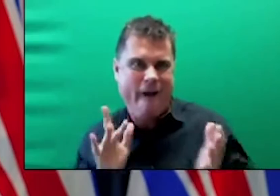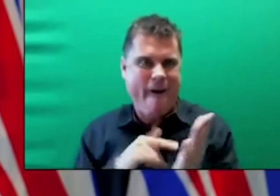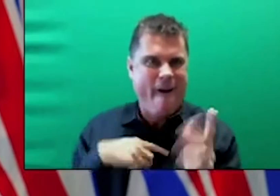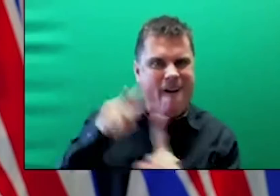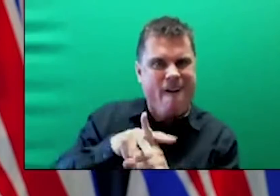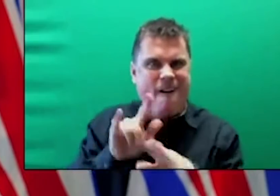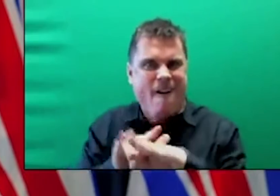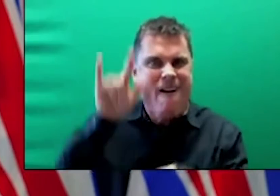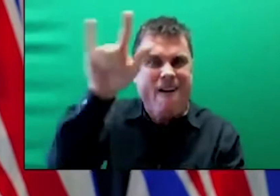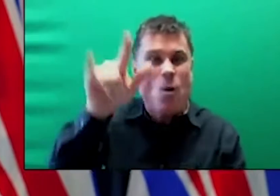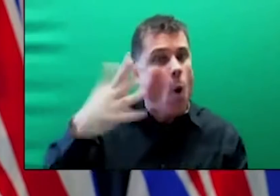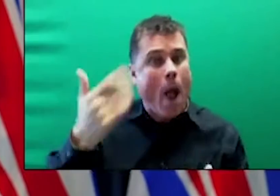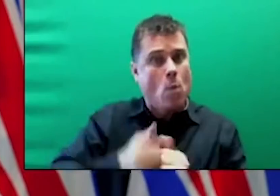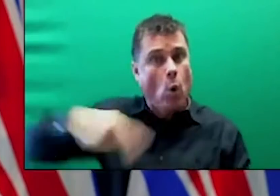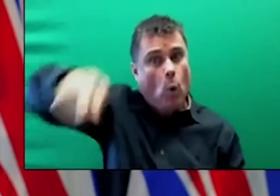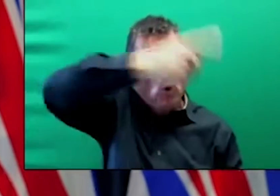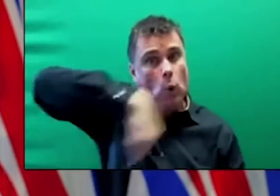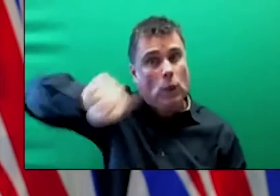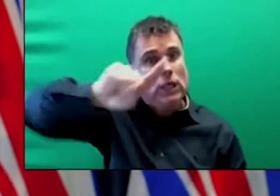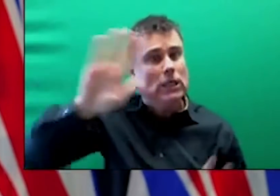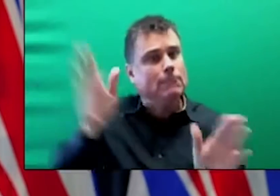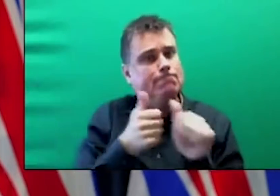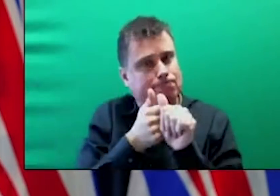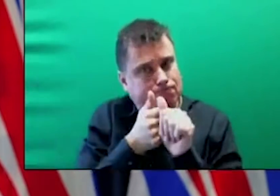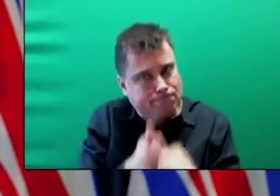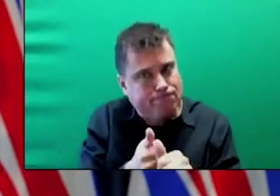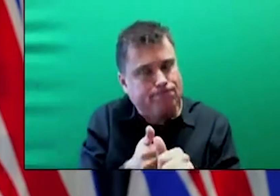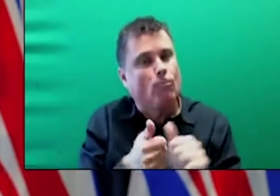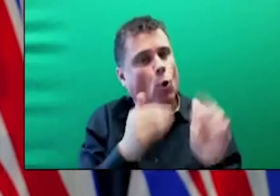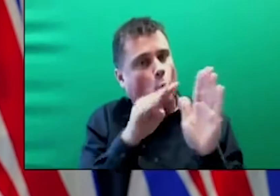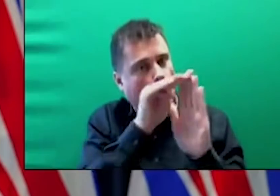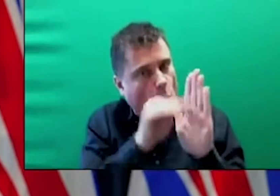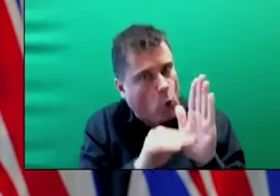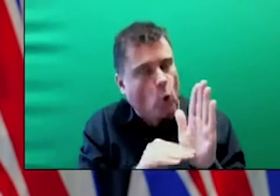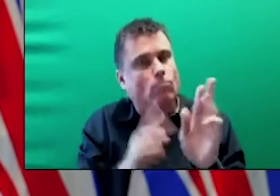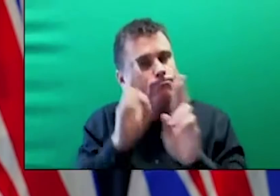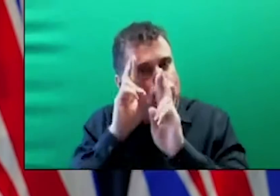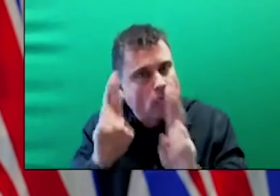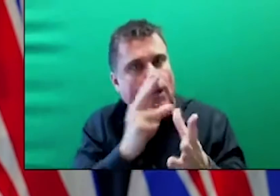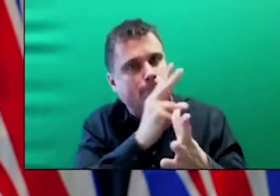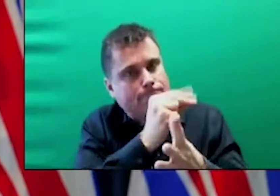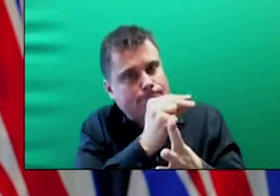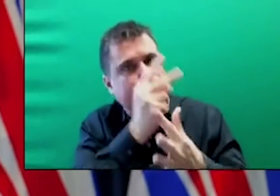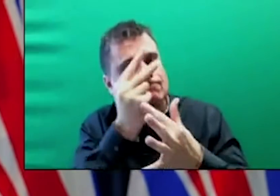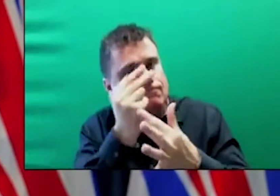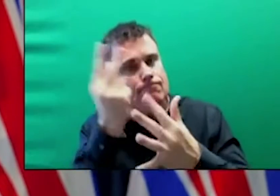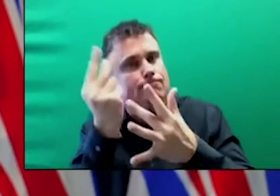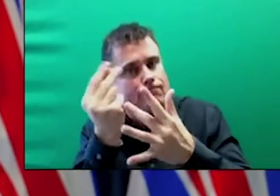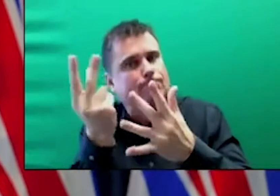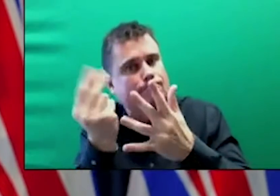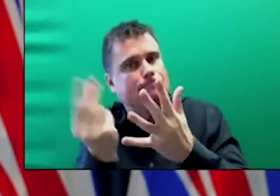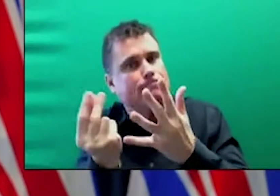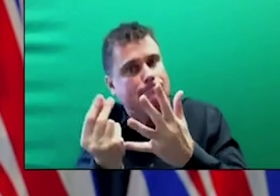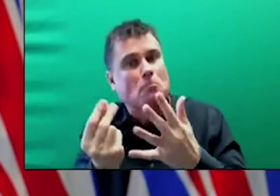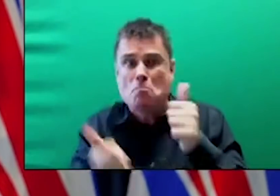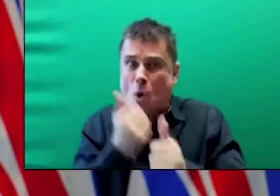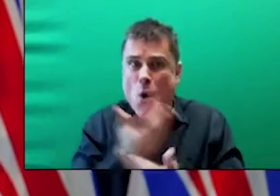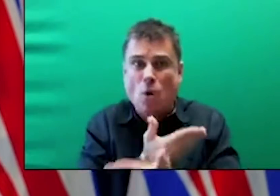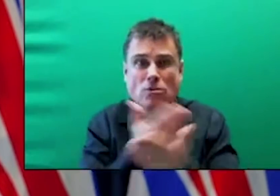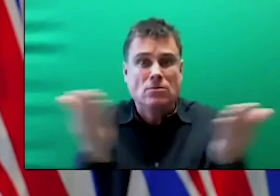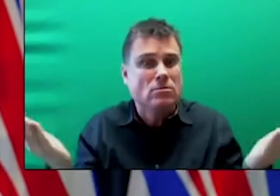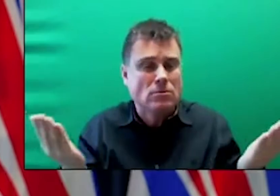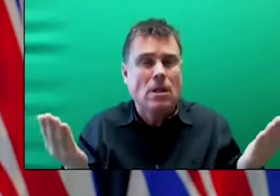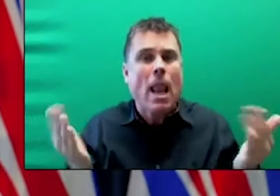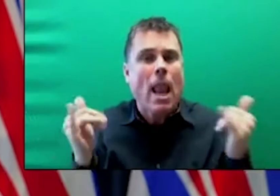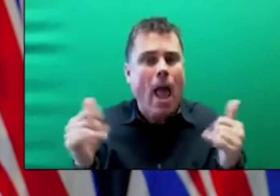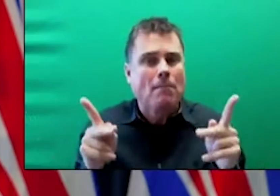individuals. We'll continue to do that. And if there is overwhelming evidence, I mean, Dr. Henry looks at this with her team. Again, I go back